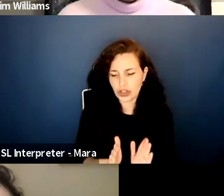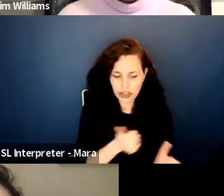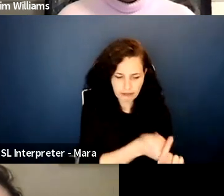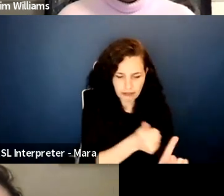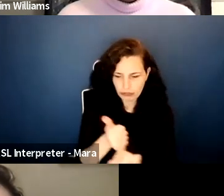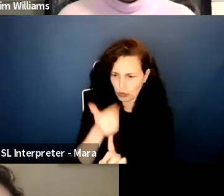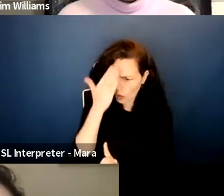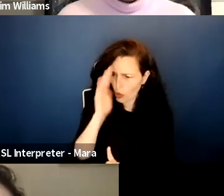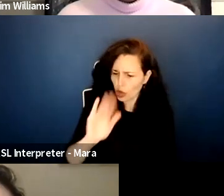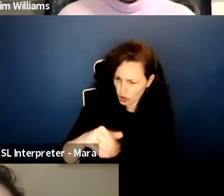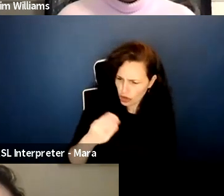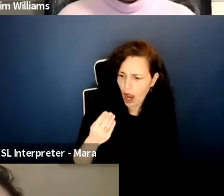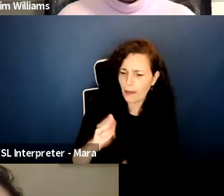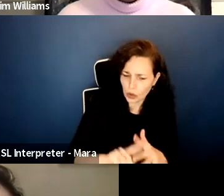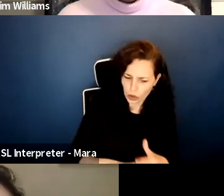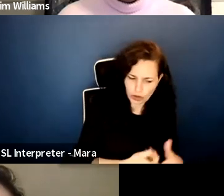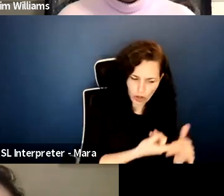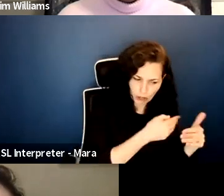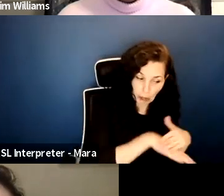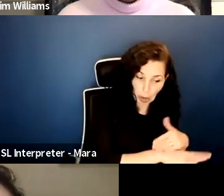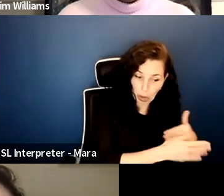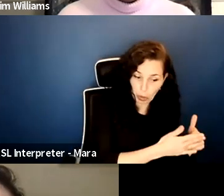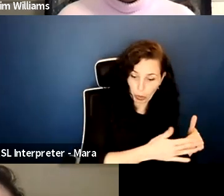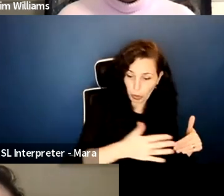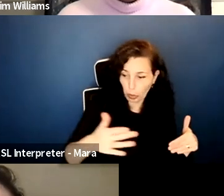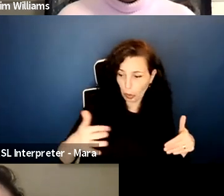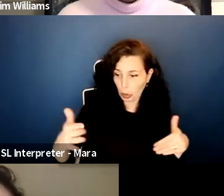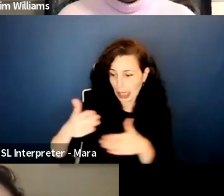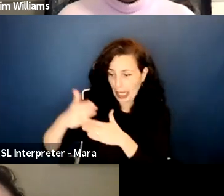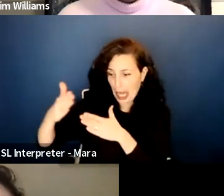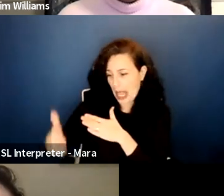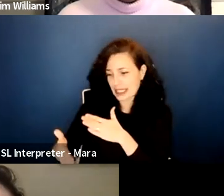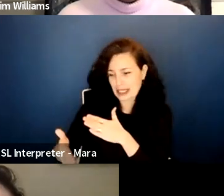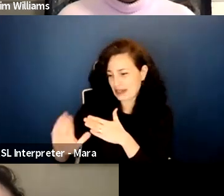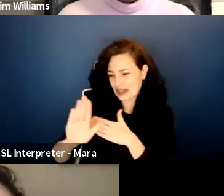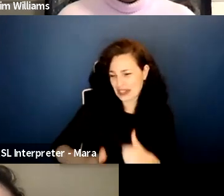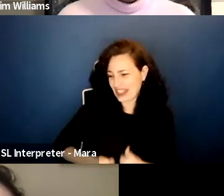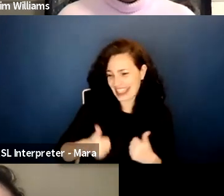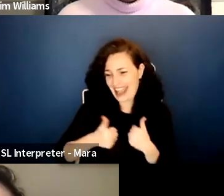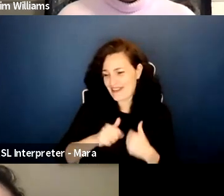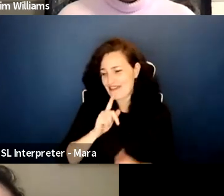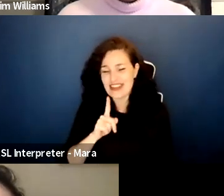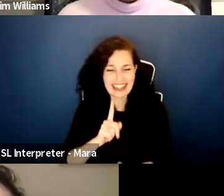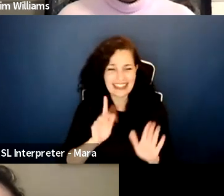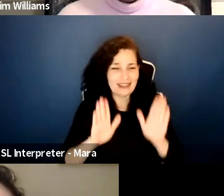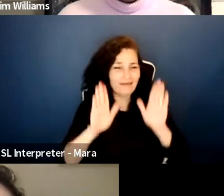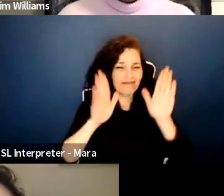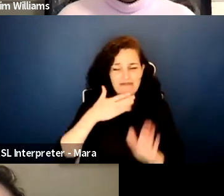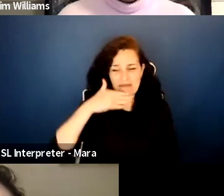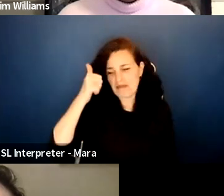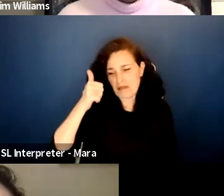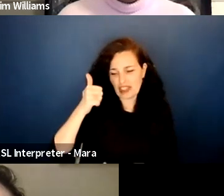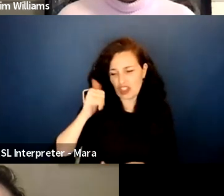that you get to do from birth till the end of your life. I mean, it's the greatest job in the planet.